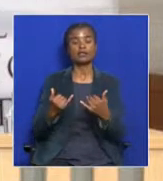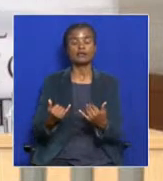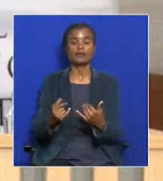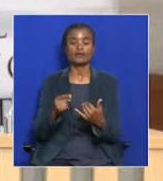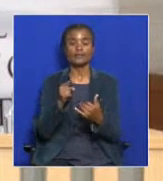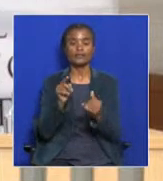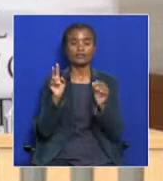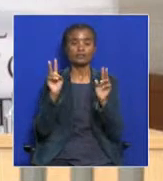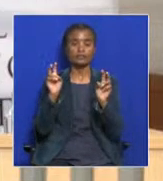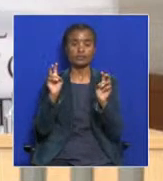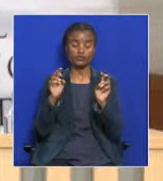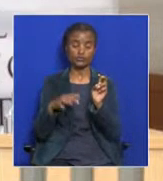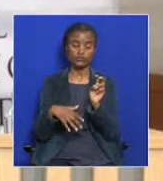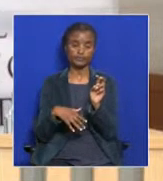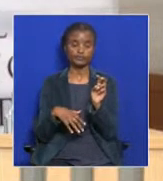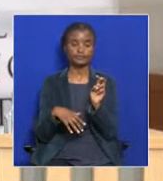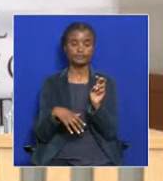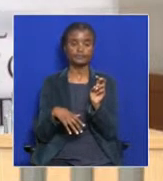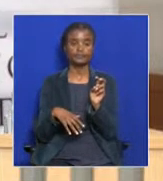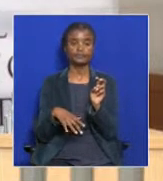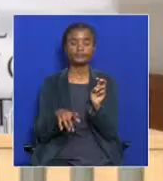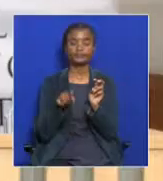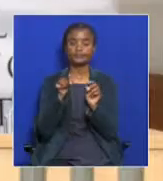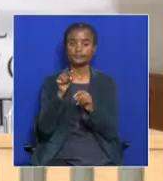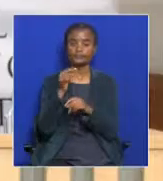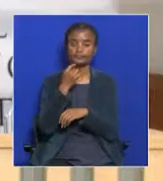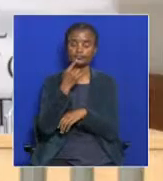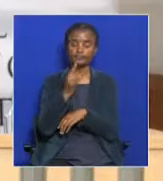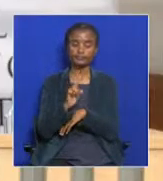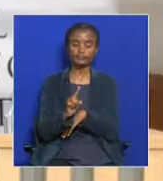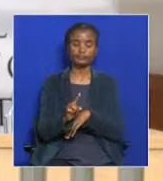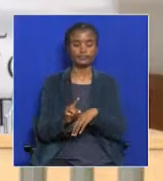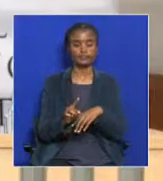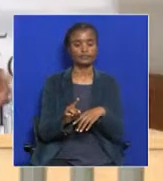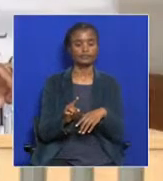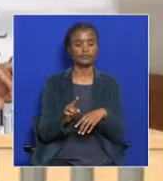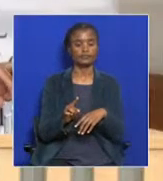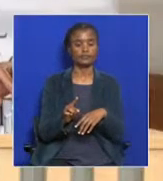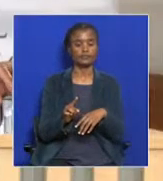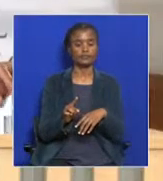you say, we have spoken now about your request for